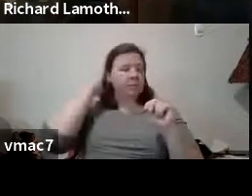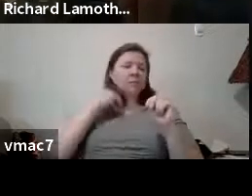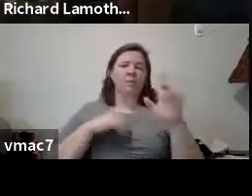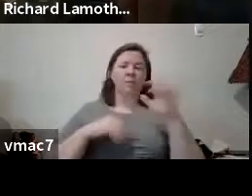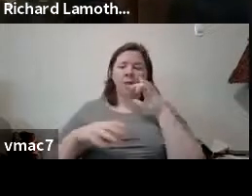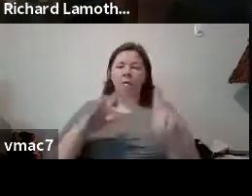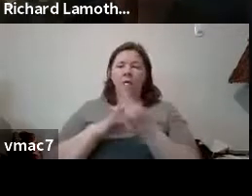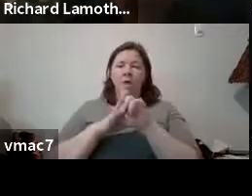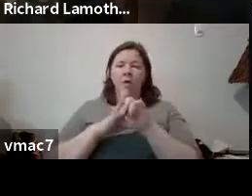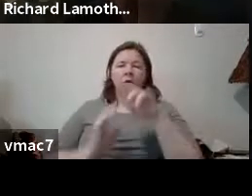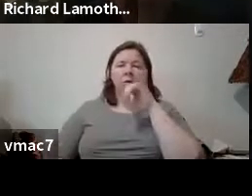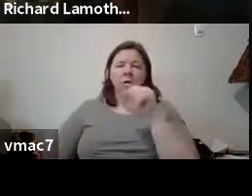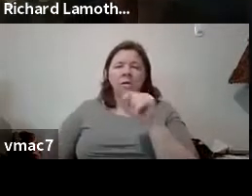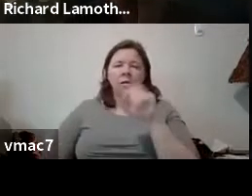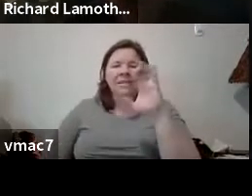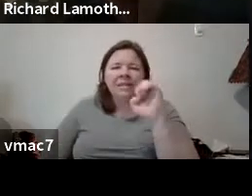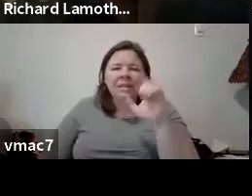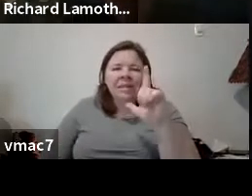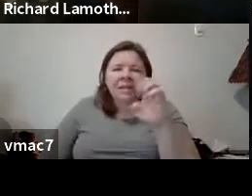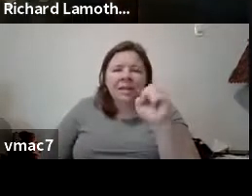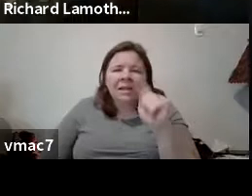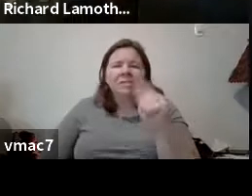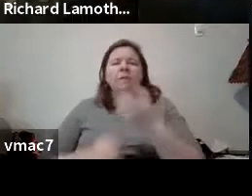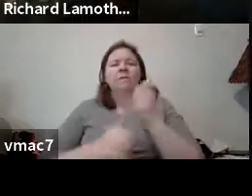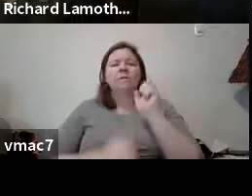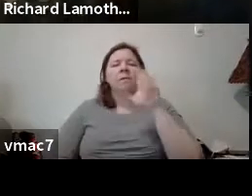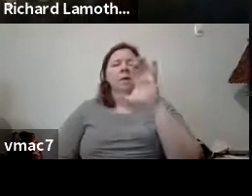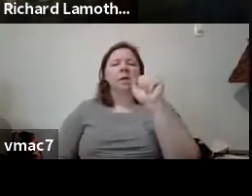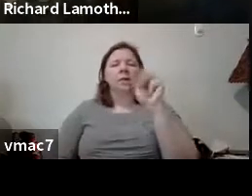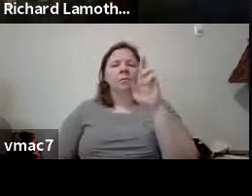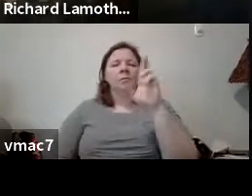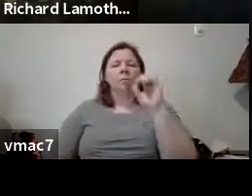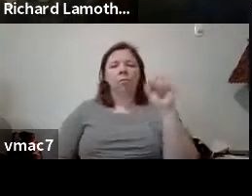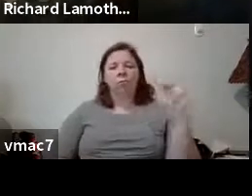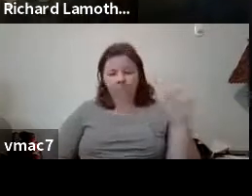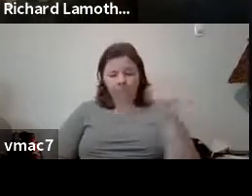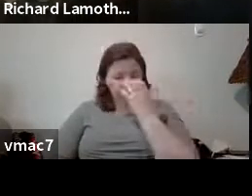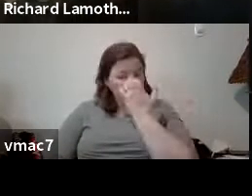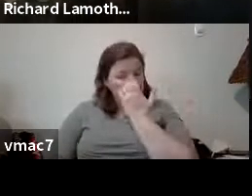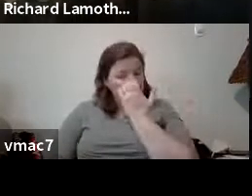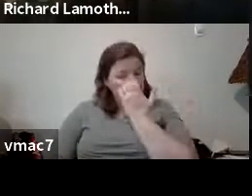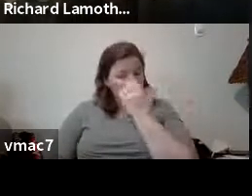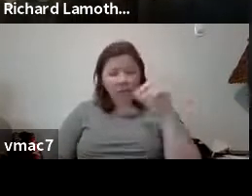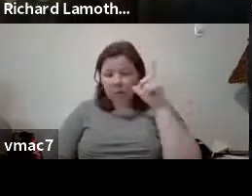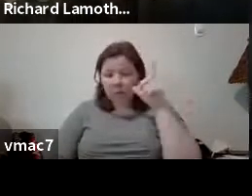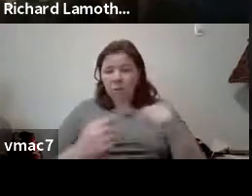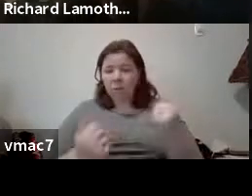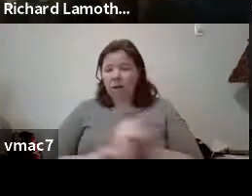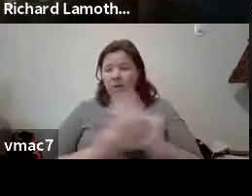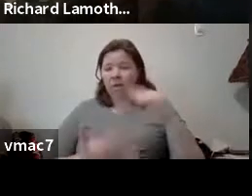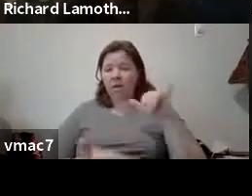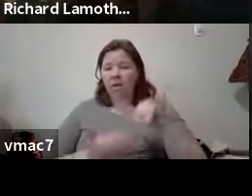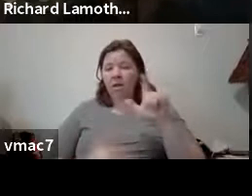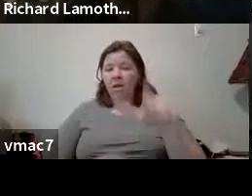on the screen. Great to have you here from Cameroon. Ash Mufaro gave him, yeah, he was listening to everything he had to